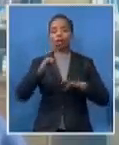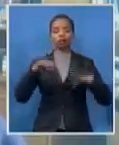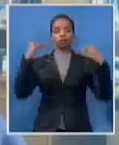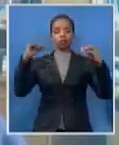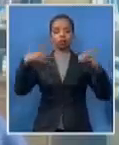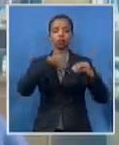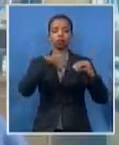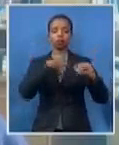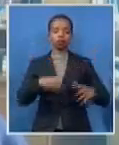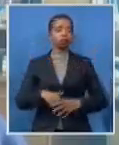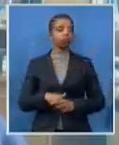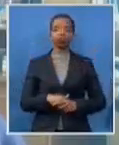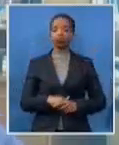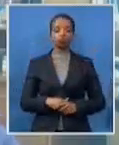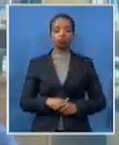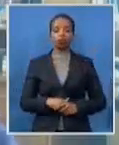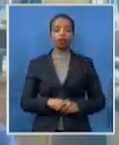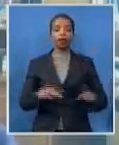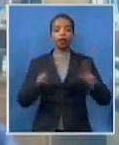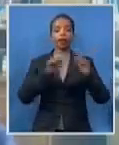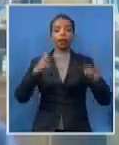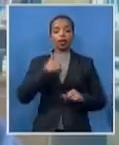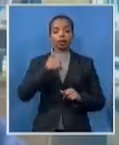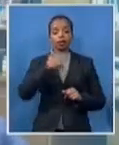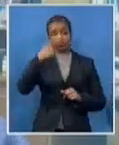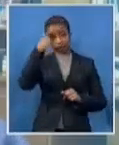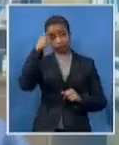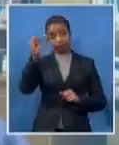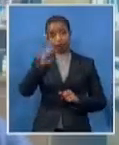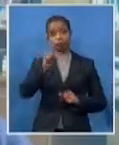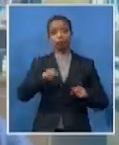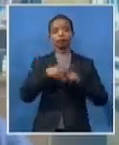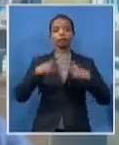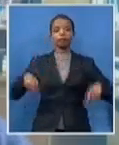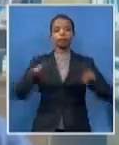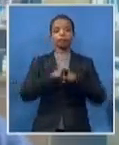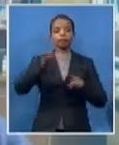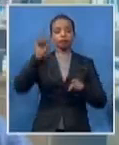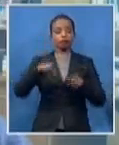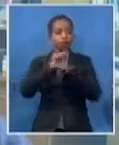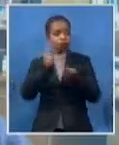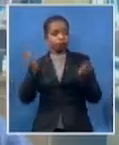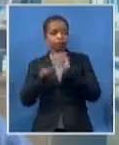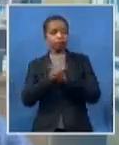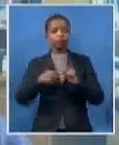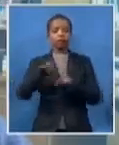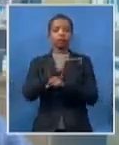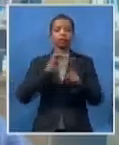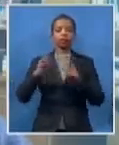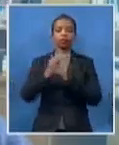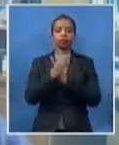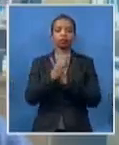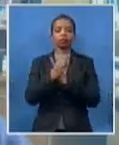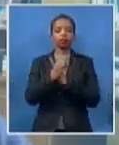think that we have to change the environment in which our companies are operating, make